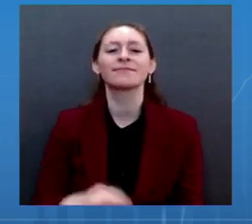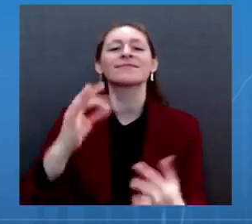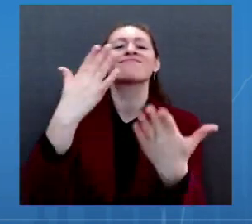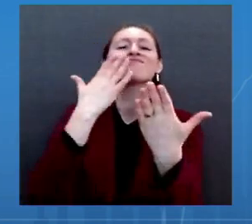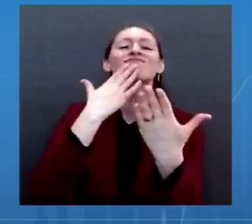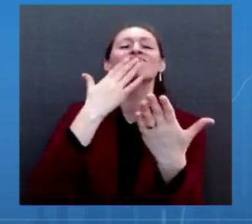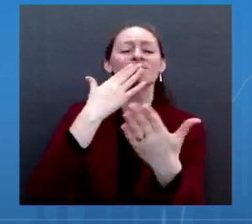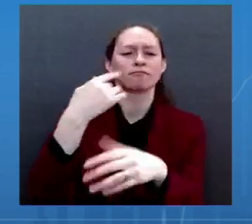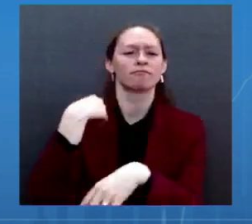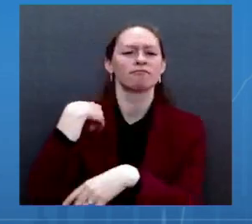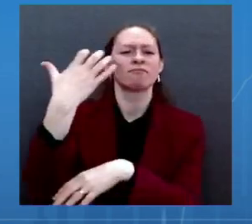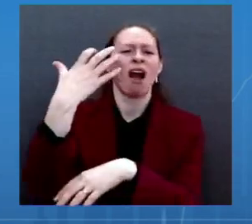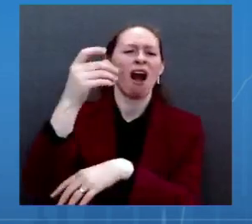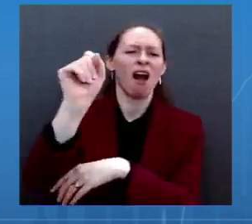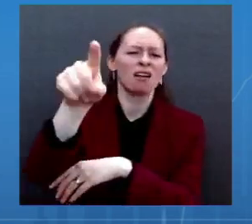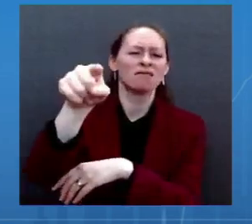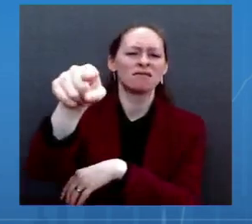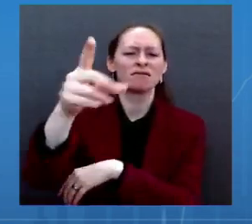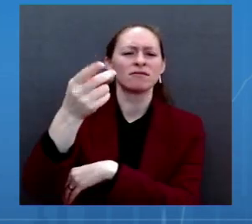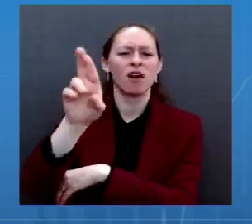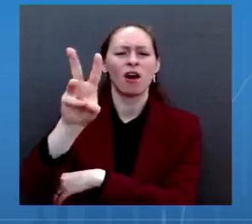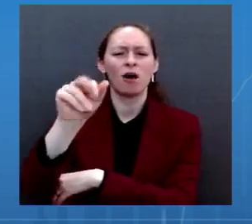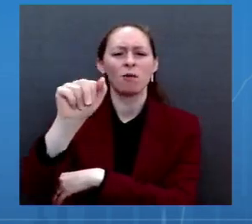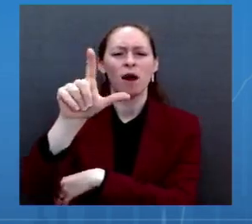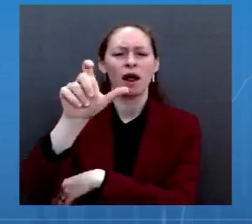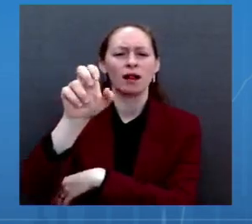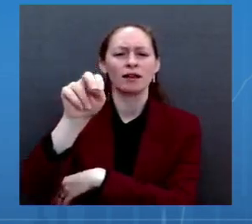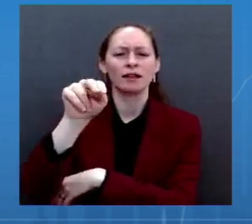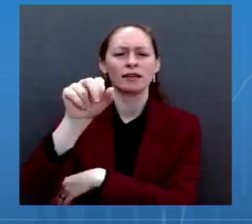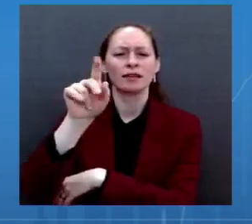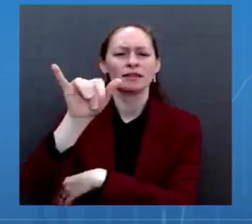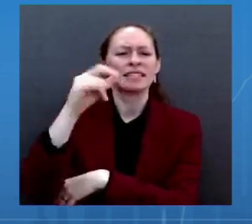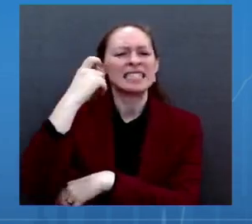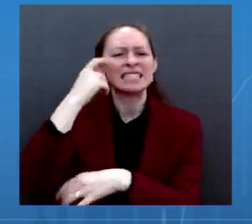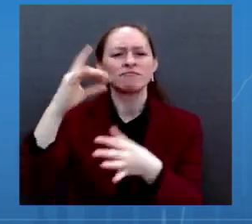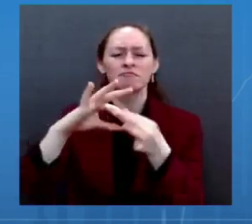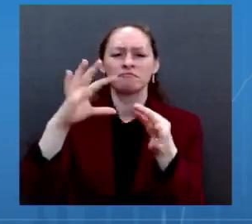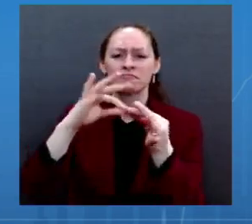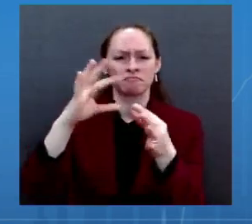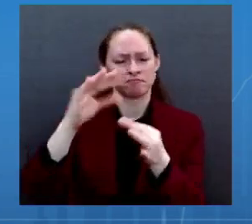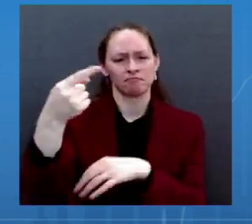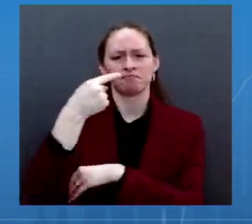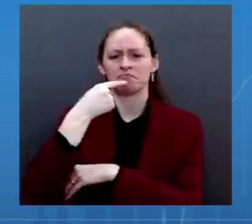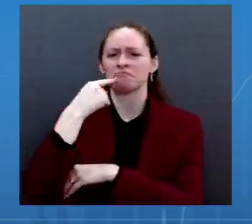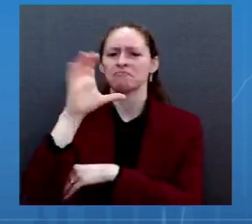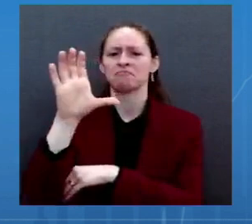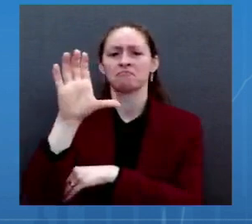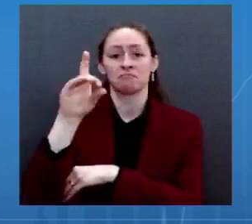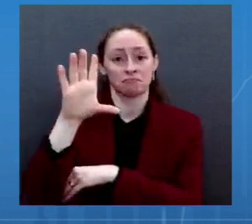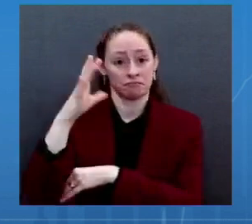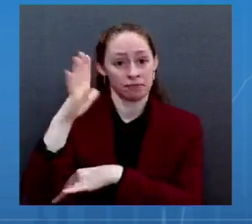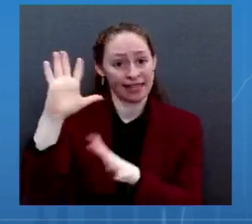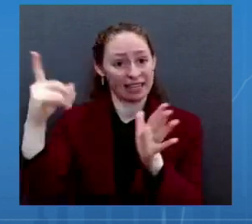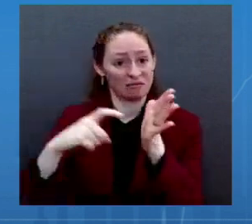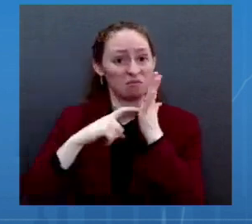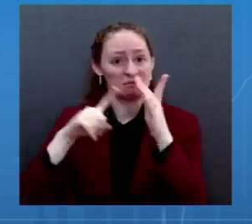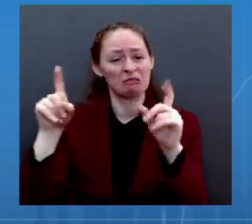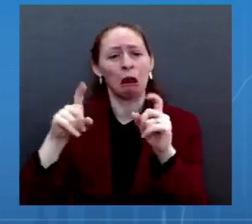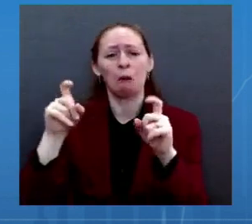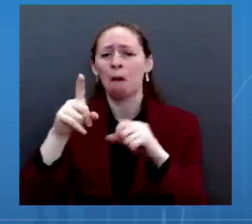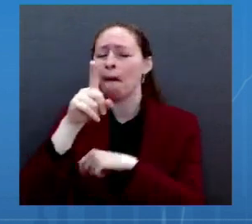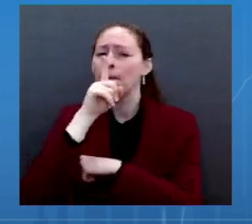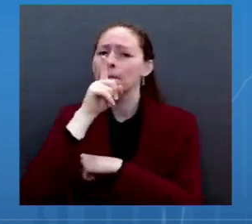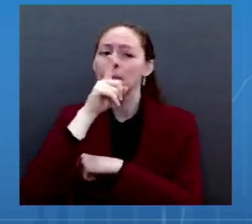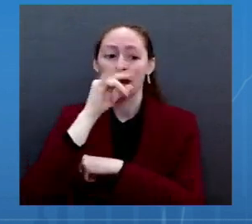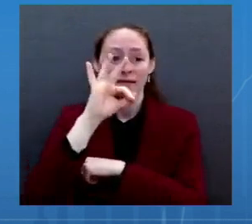is not requiring a test after 5 days of isolation is that's not what the tests are designed to do. So I was just wondering if there